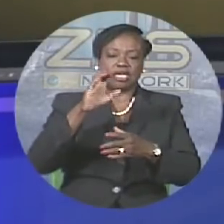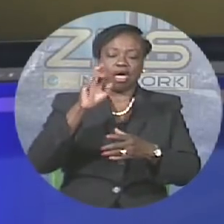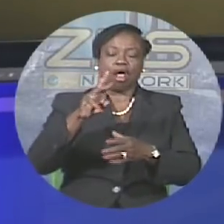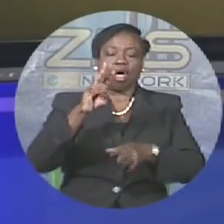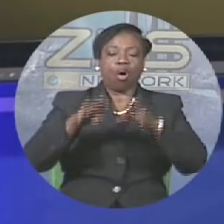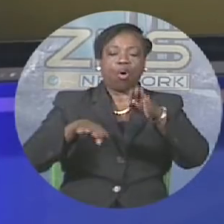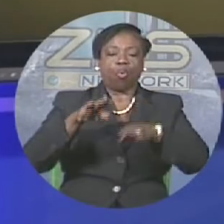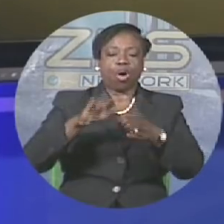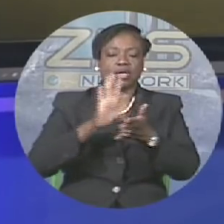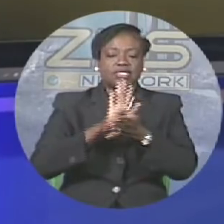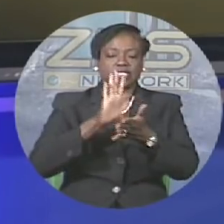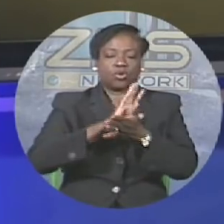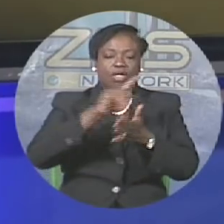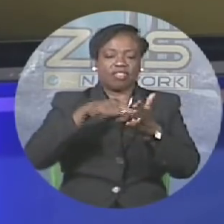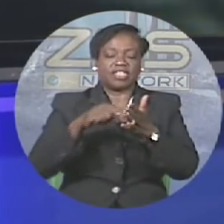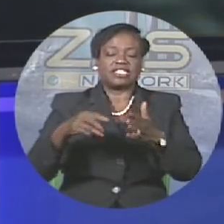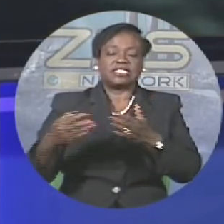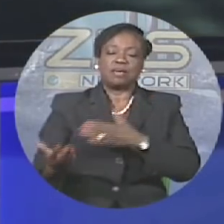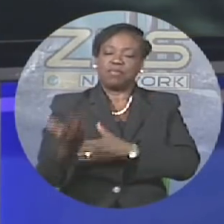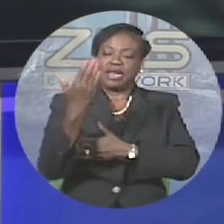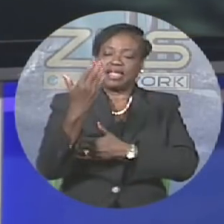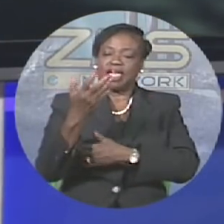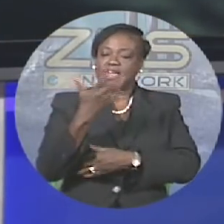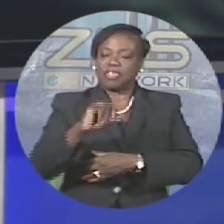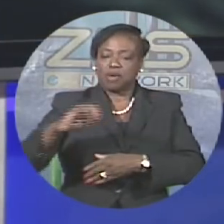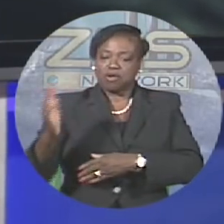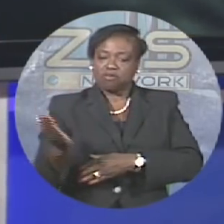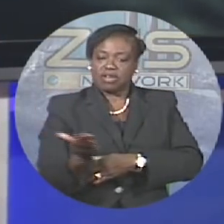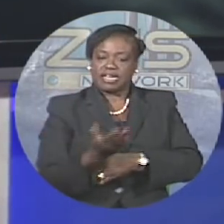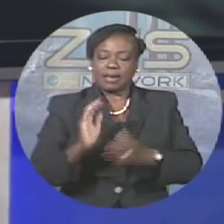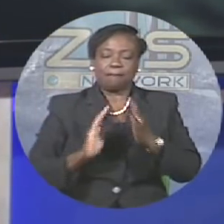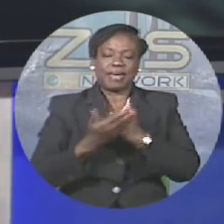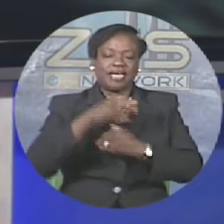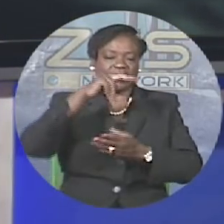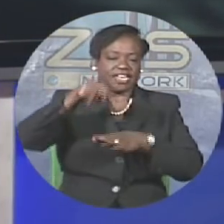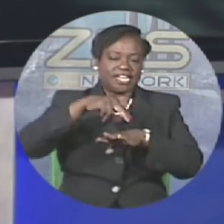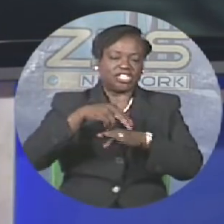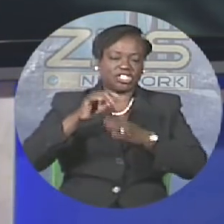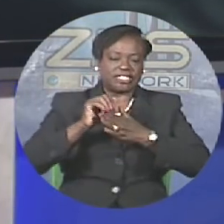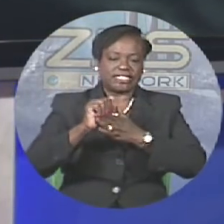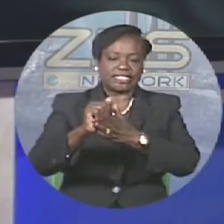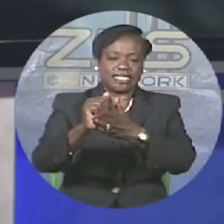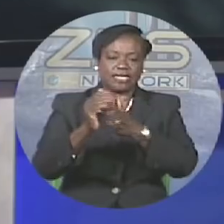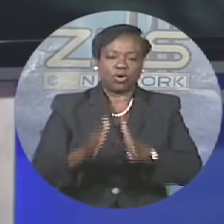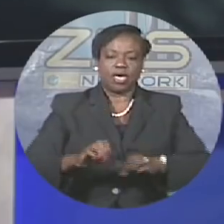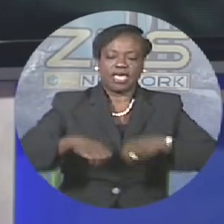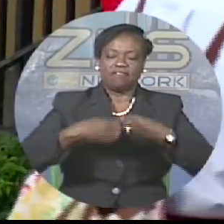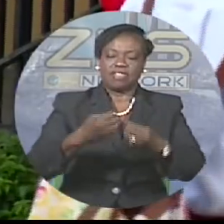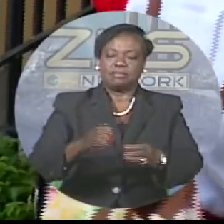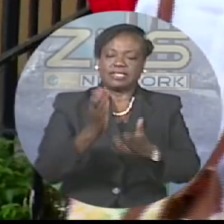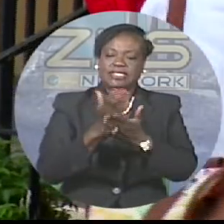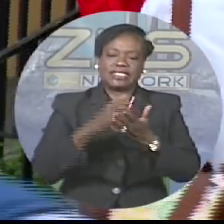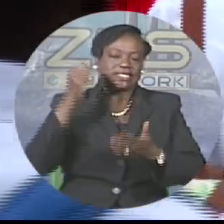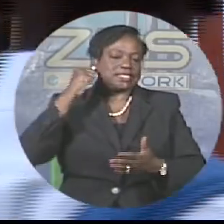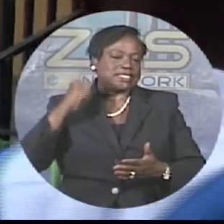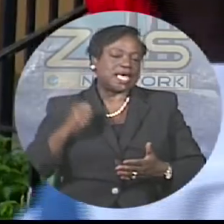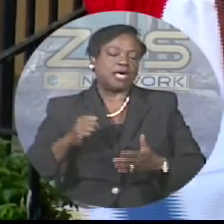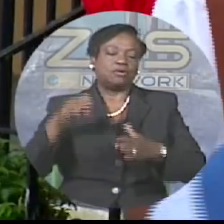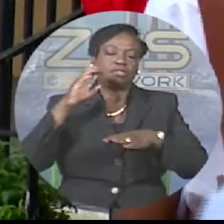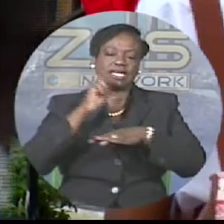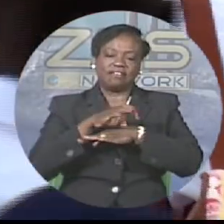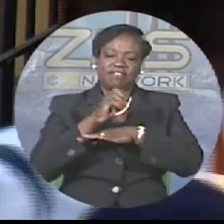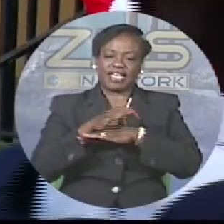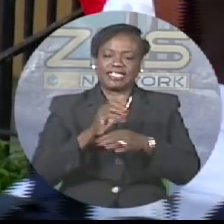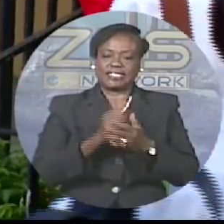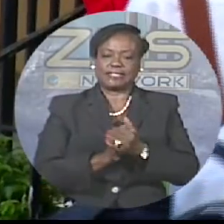Street campus, they were greeted by the nation's leader, who gave them some sound words of advice. The new 10th grade class at the C.R.